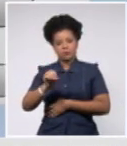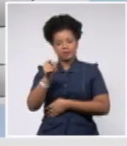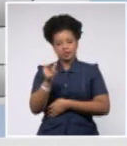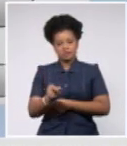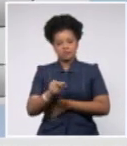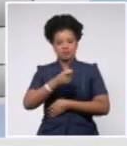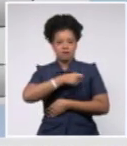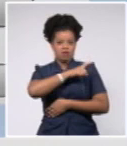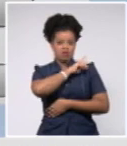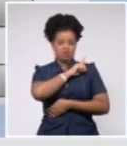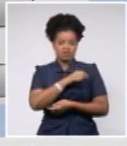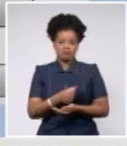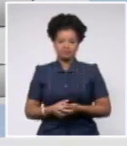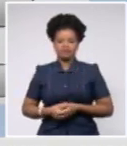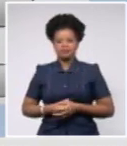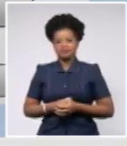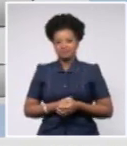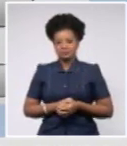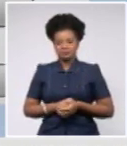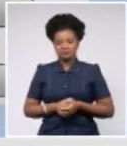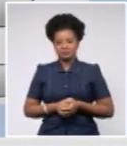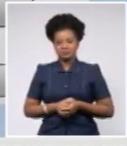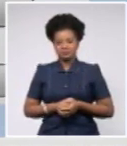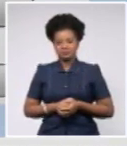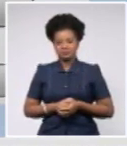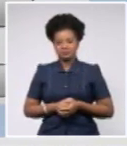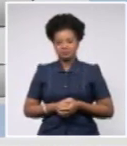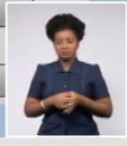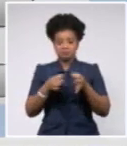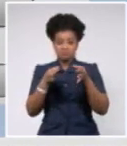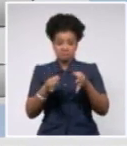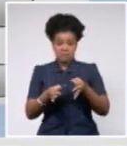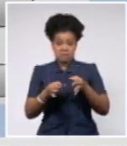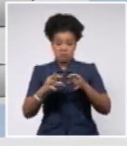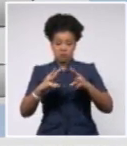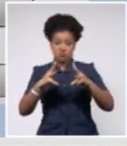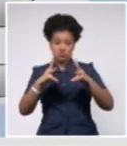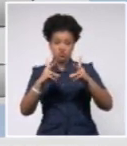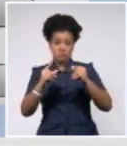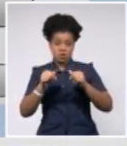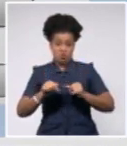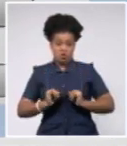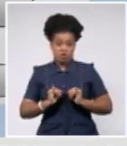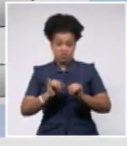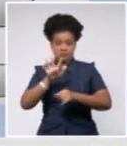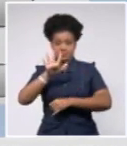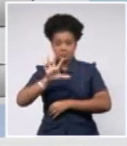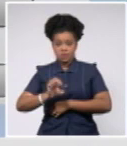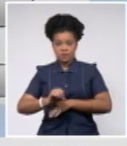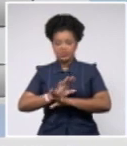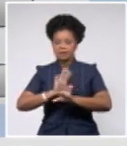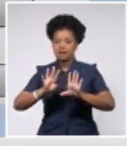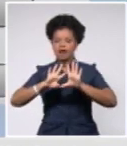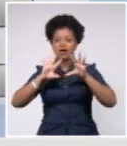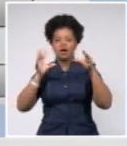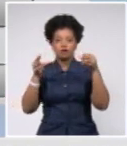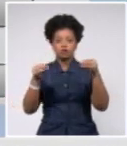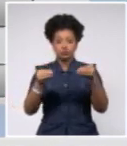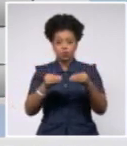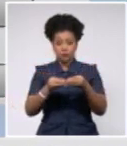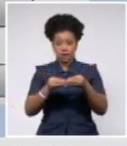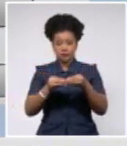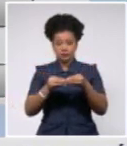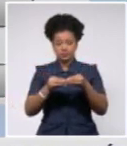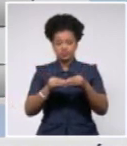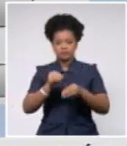7,598 samples processed, 50 tested positive for COVID-19. That's 50 people with